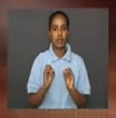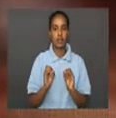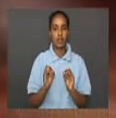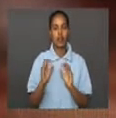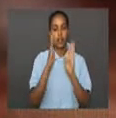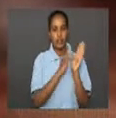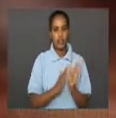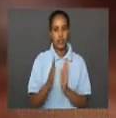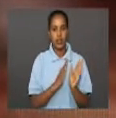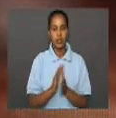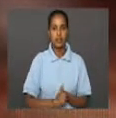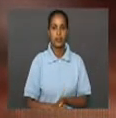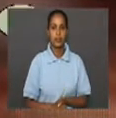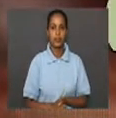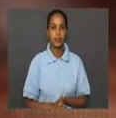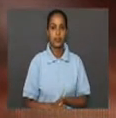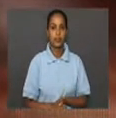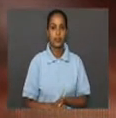Students, let's get ready.